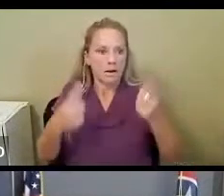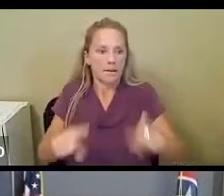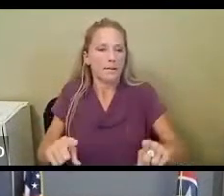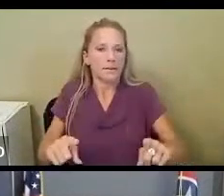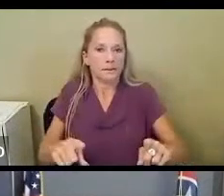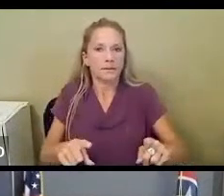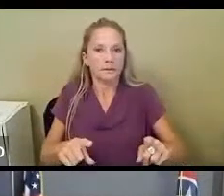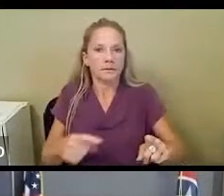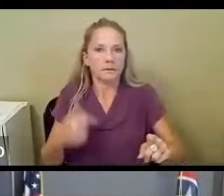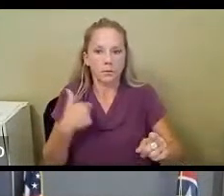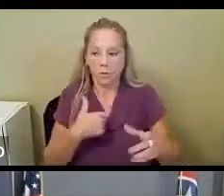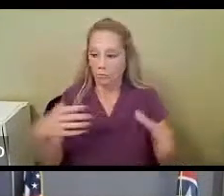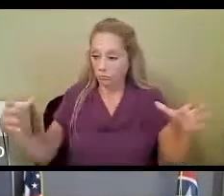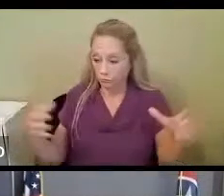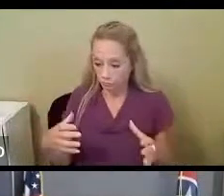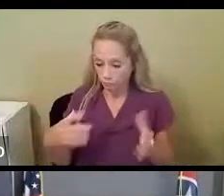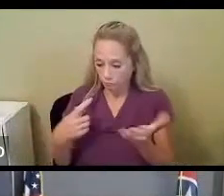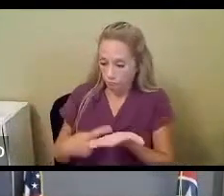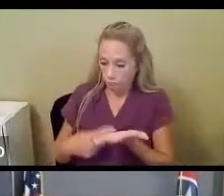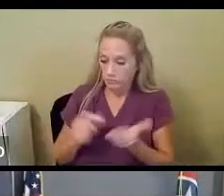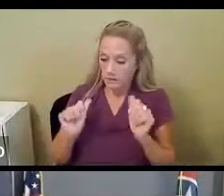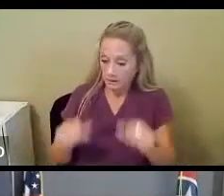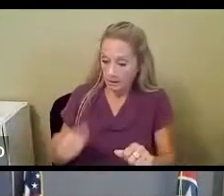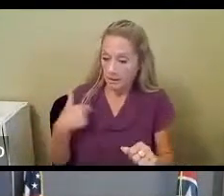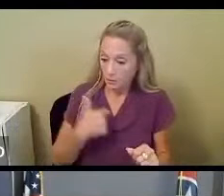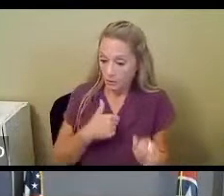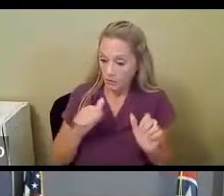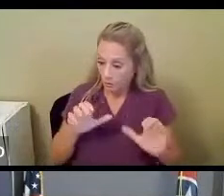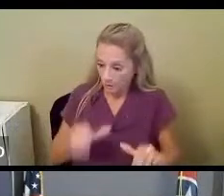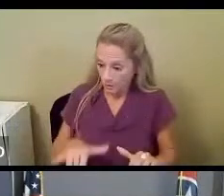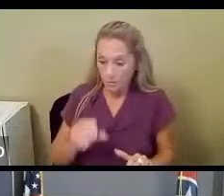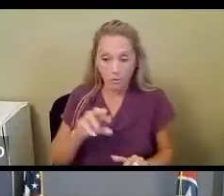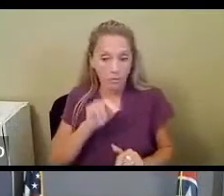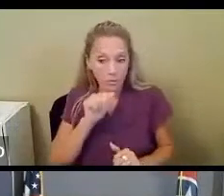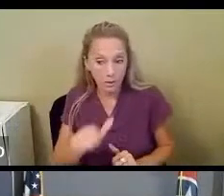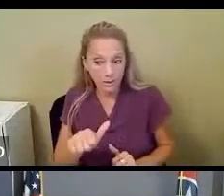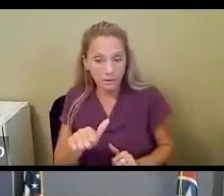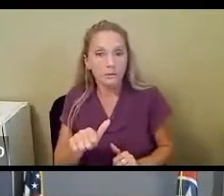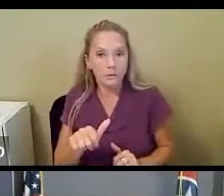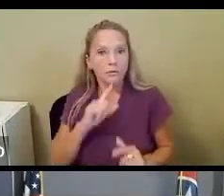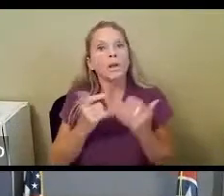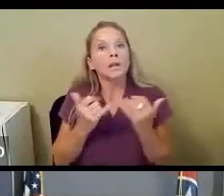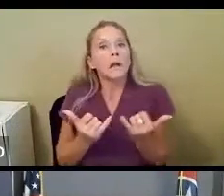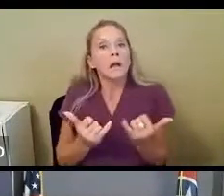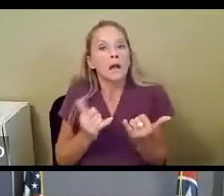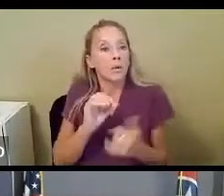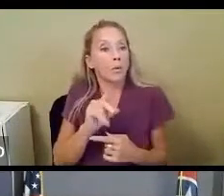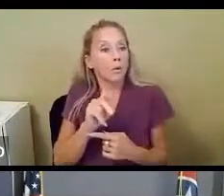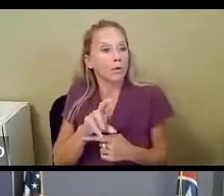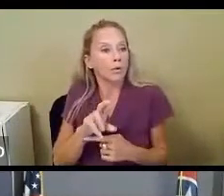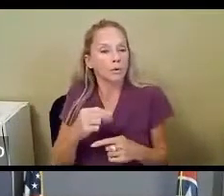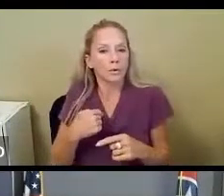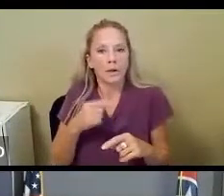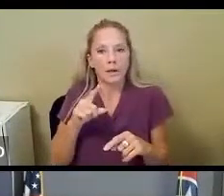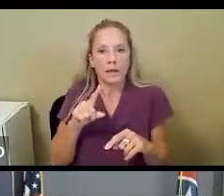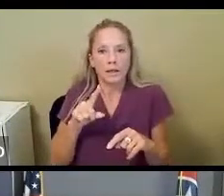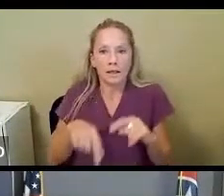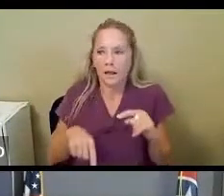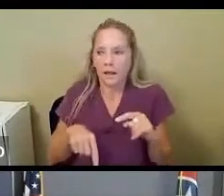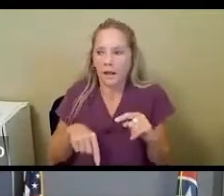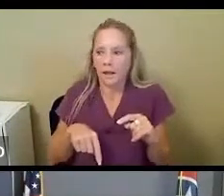out, can we enforce that? For example, the current order, we can't define what a bar